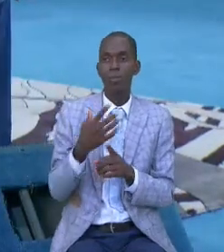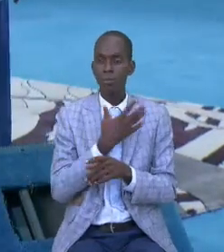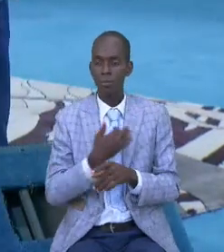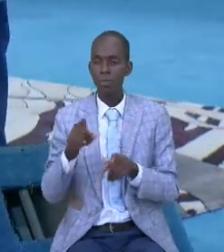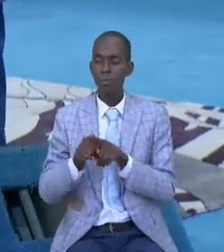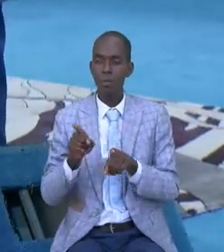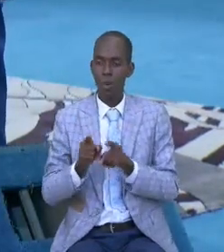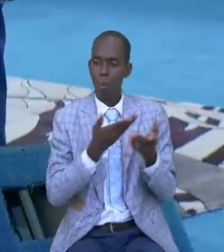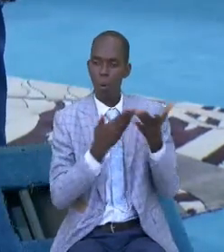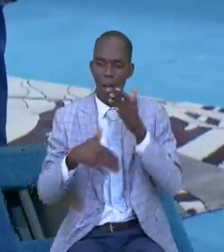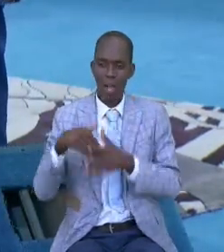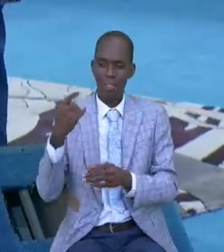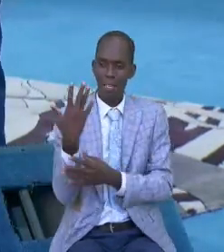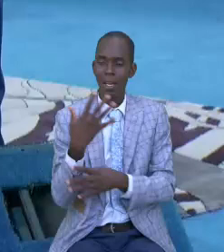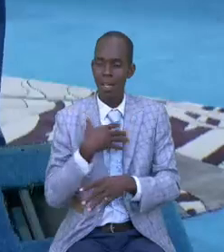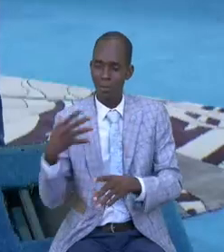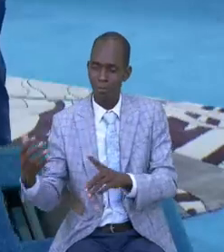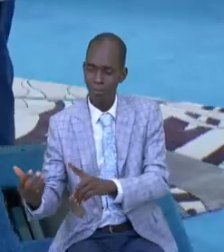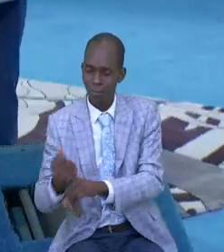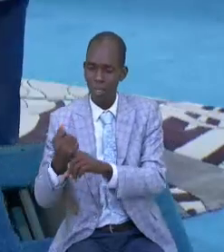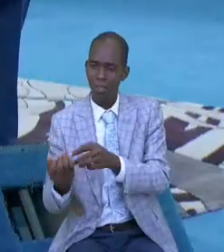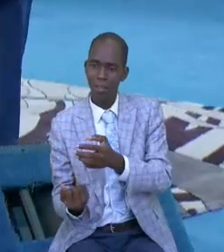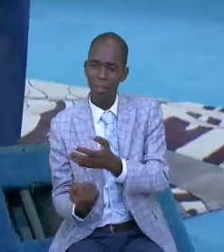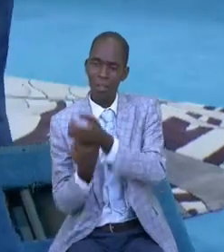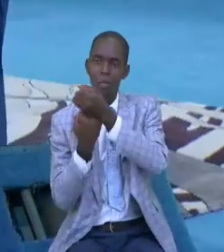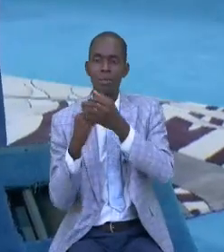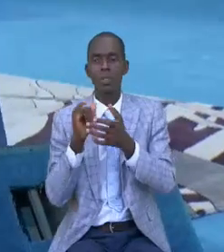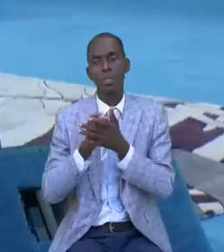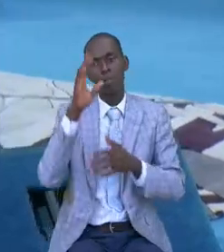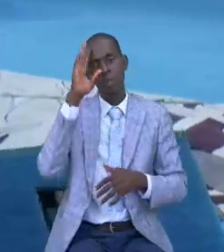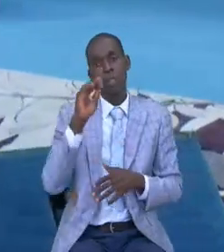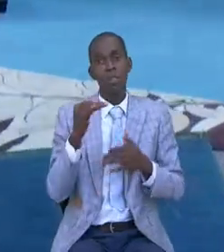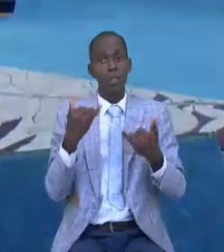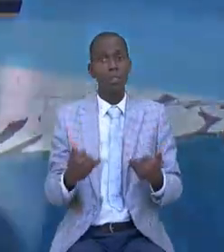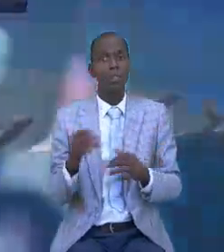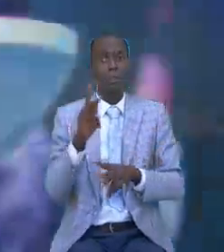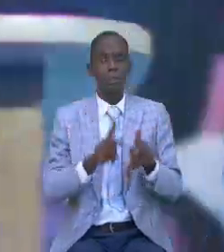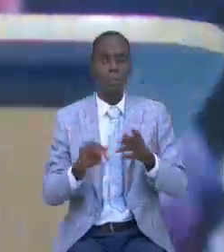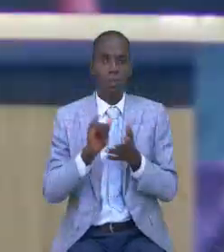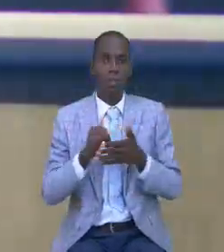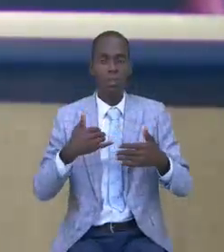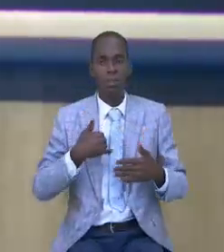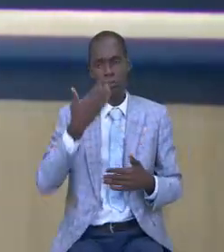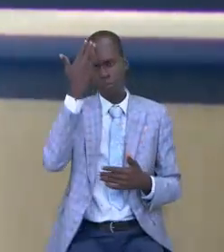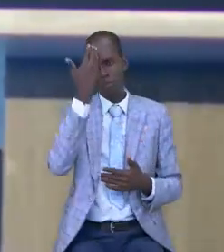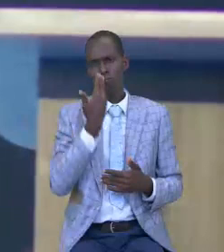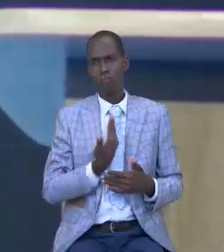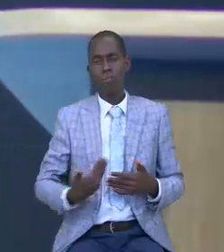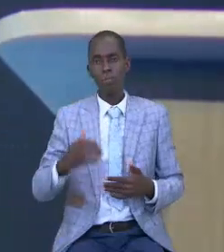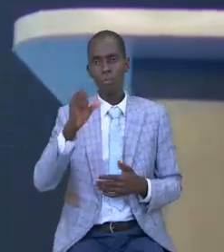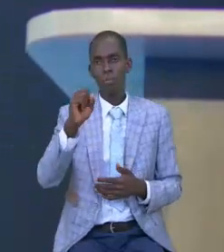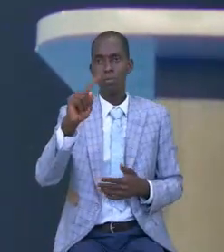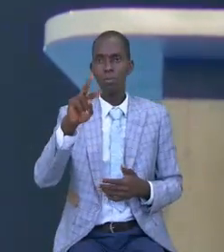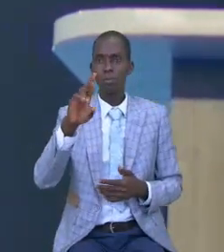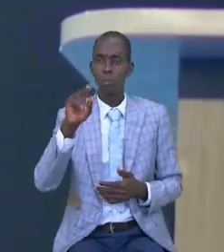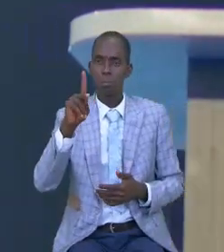out the hand and lifted him up. Now, those who are having stroke or paralysis or lameness